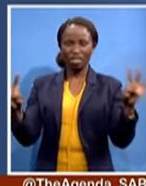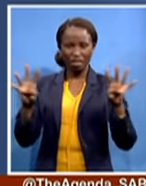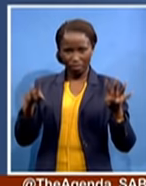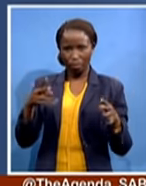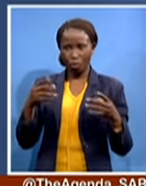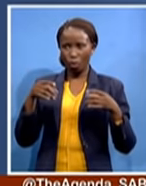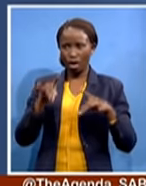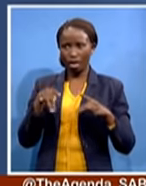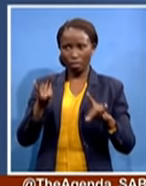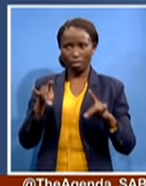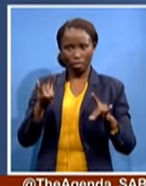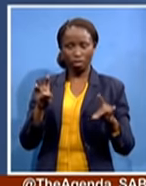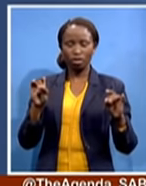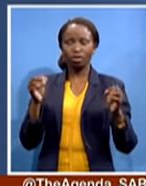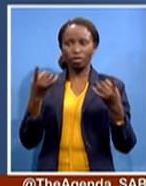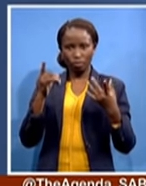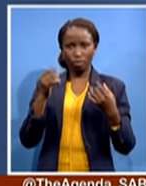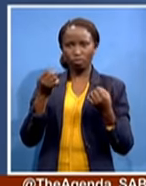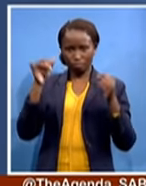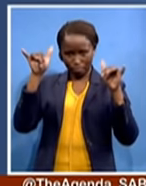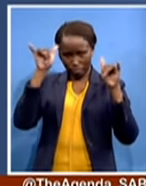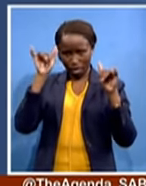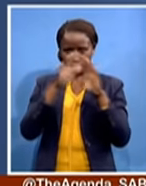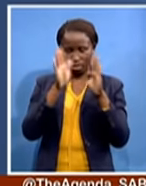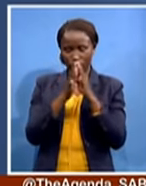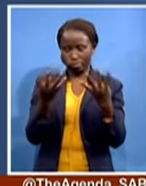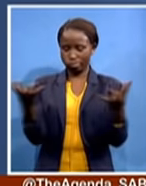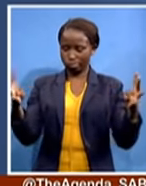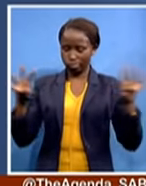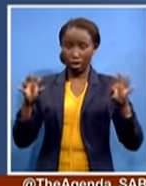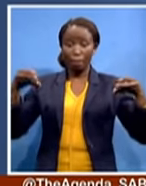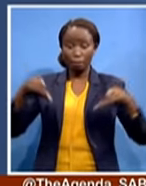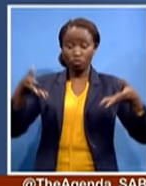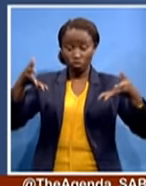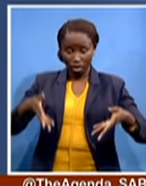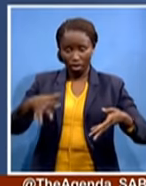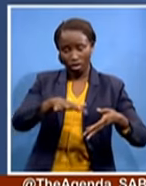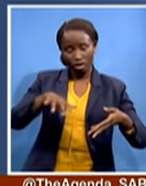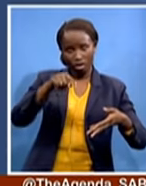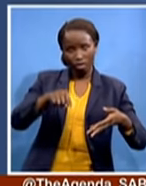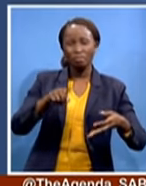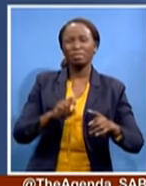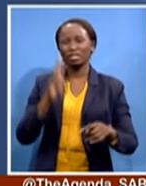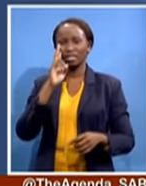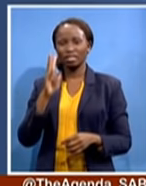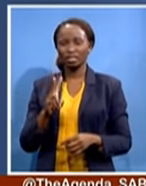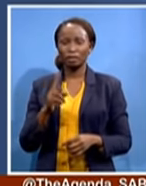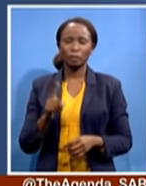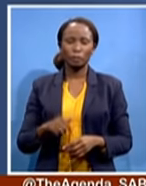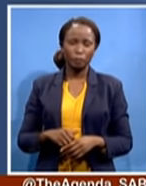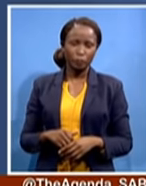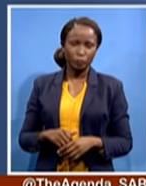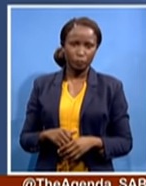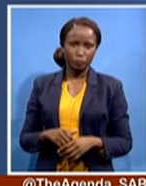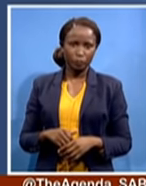the homestead. And therefore, you can see it's either a provocation or perhaps somebody